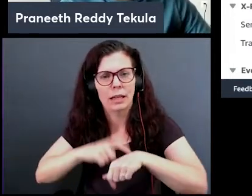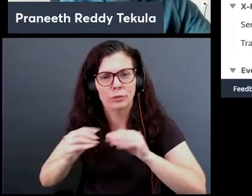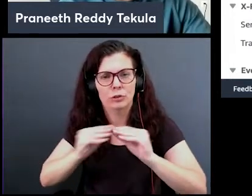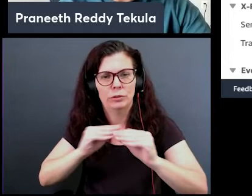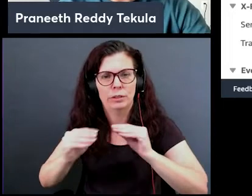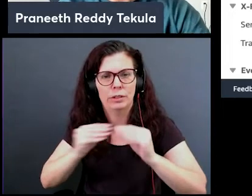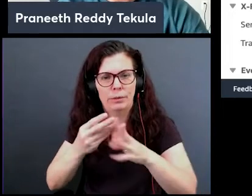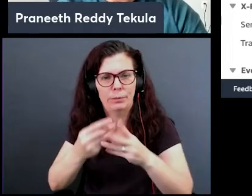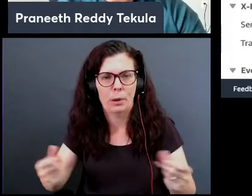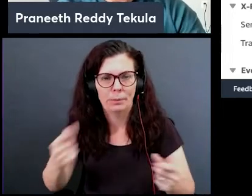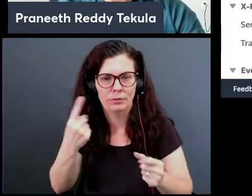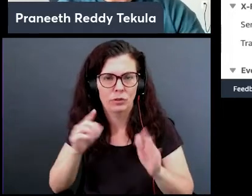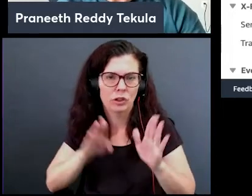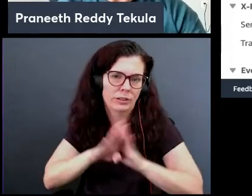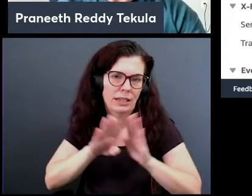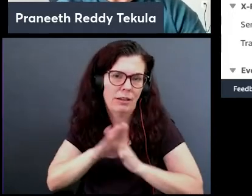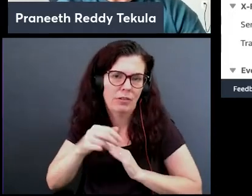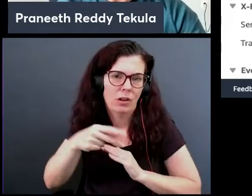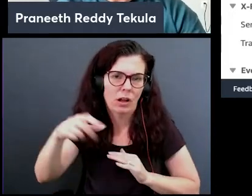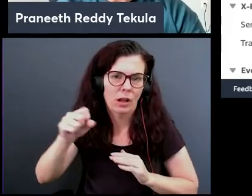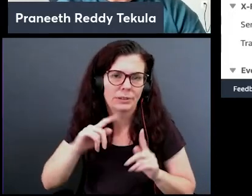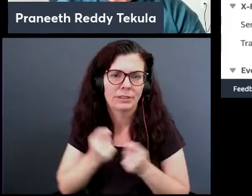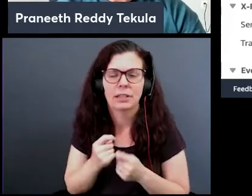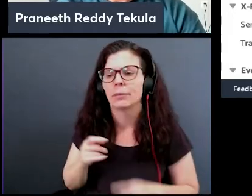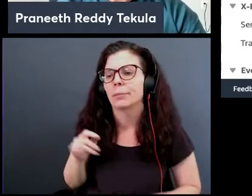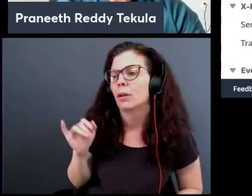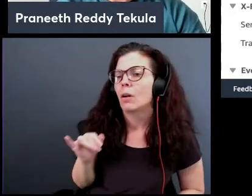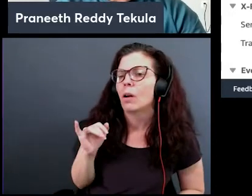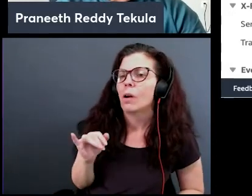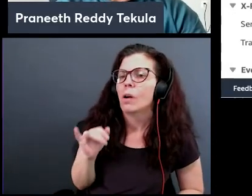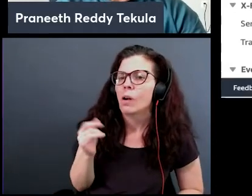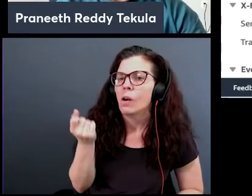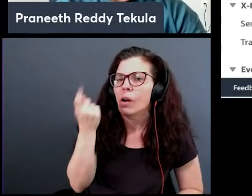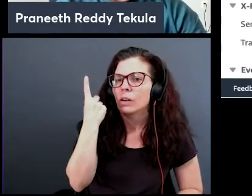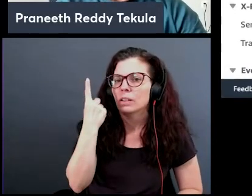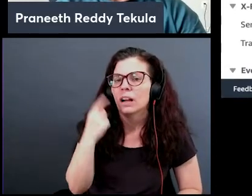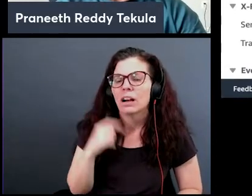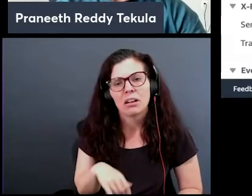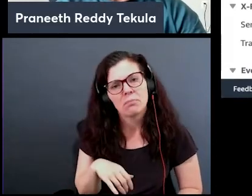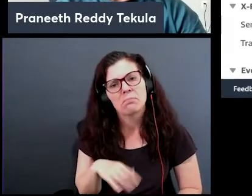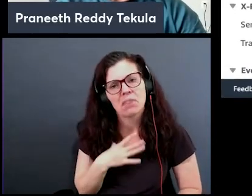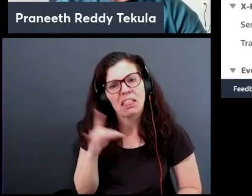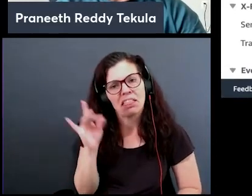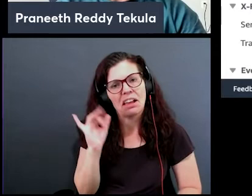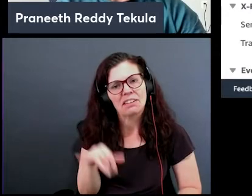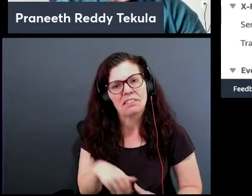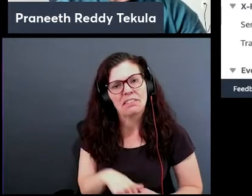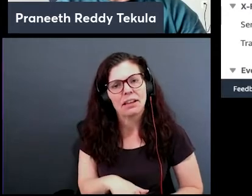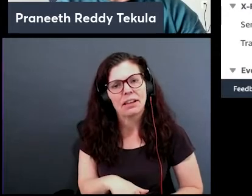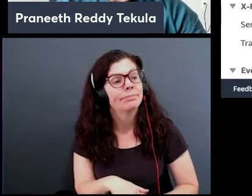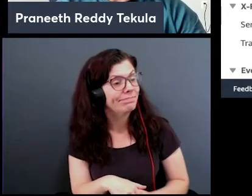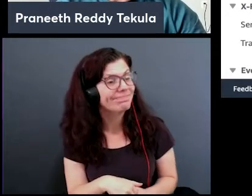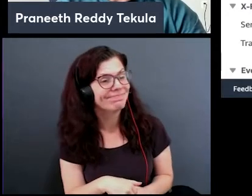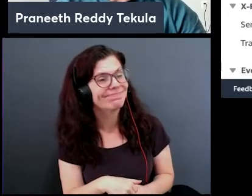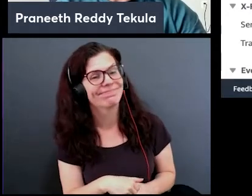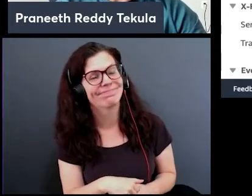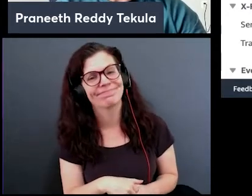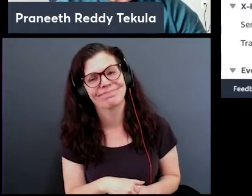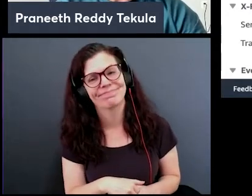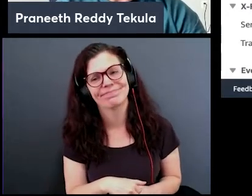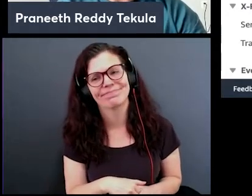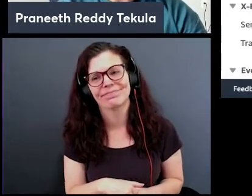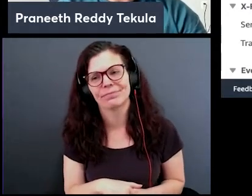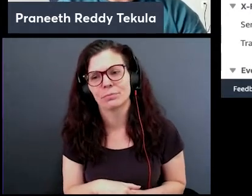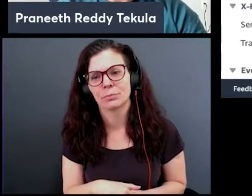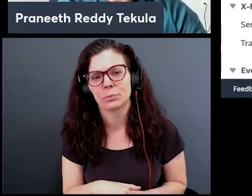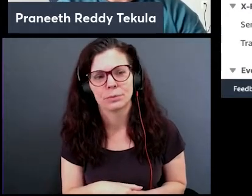team. Got it. Got it. Okay. I like that. Yeah. And as I